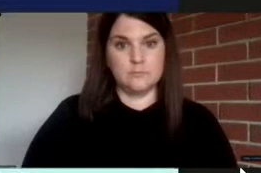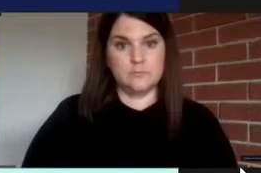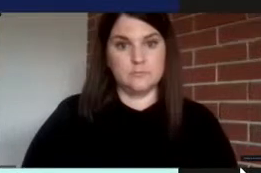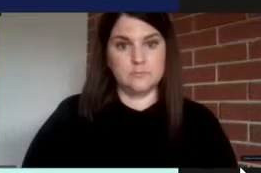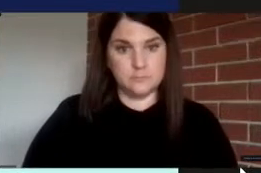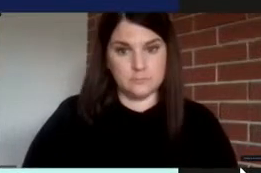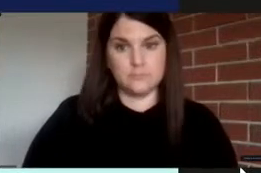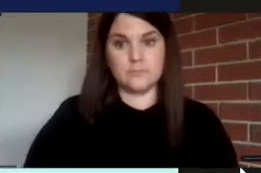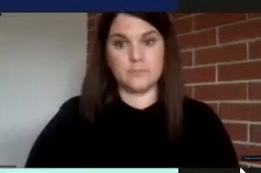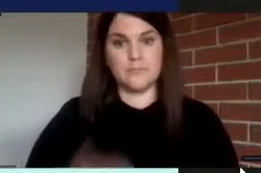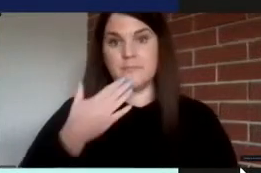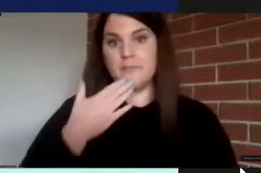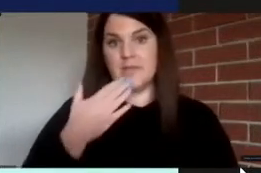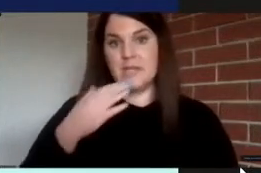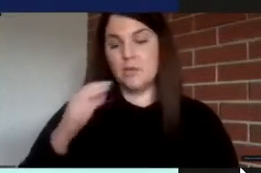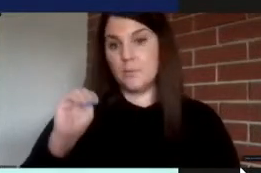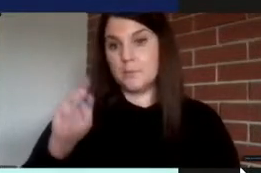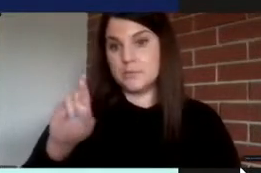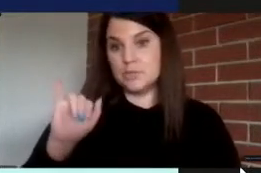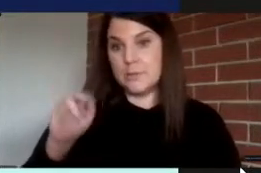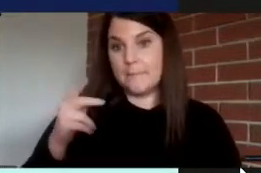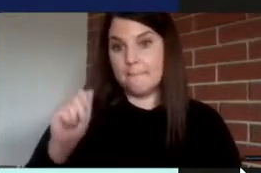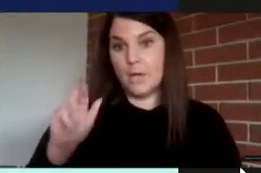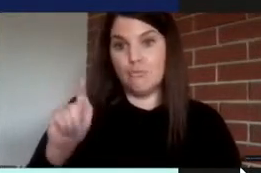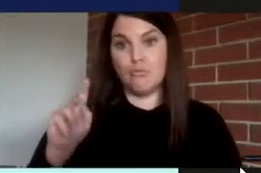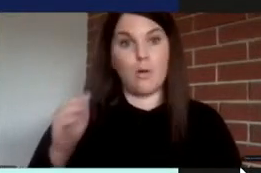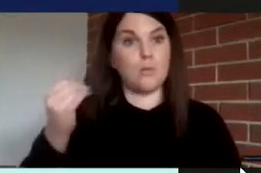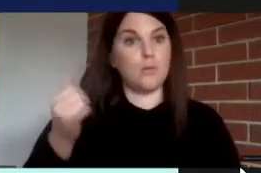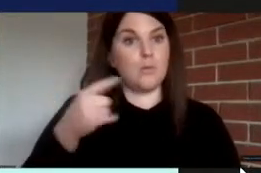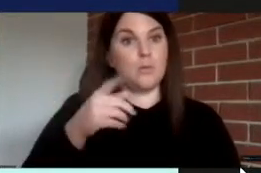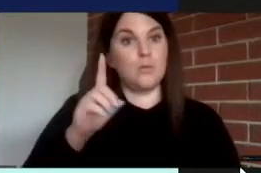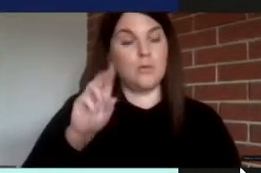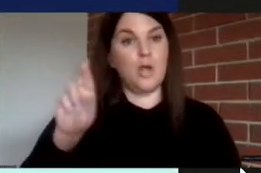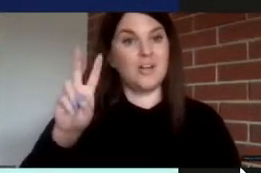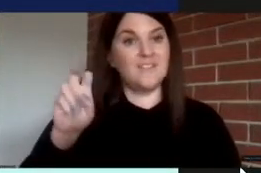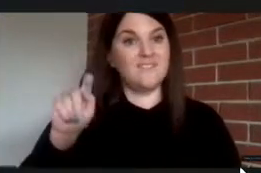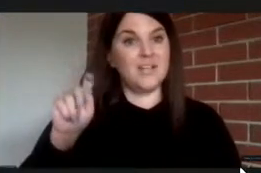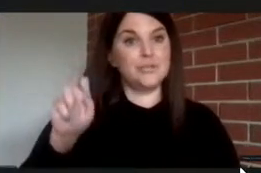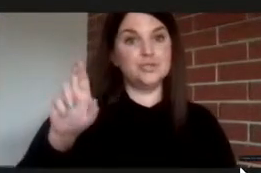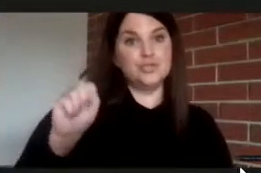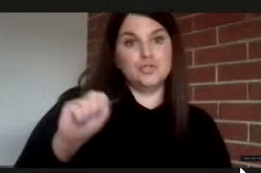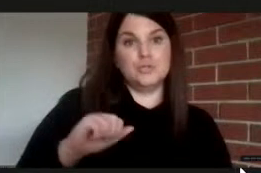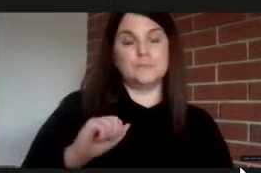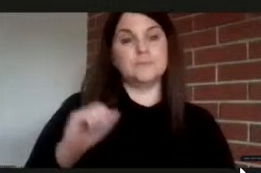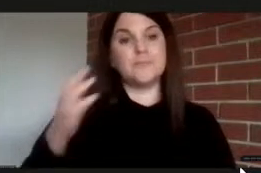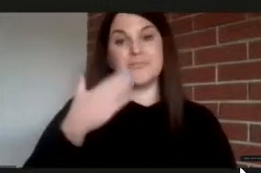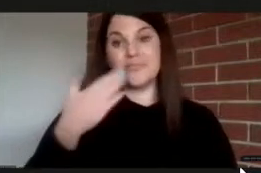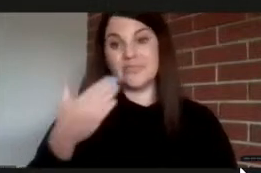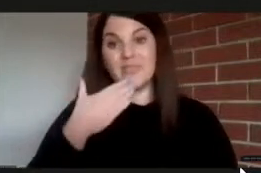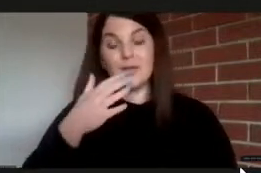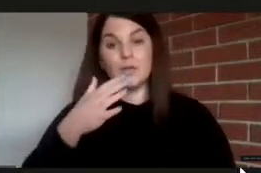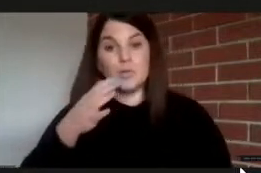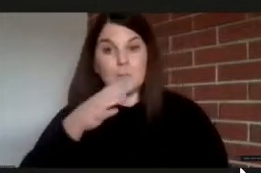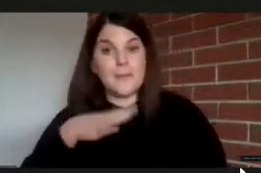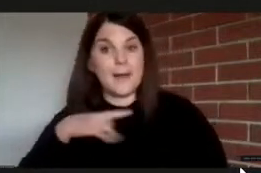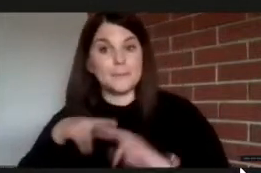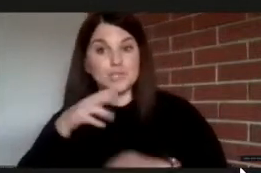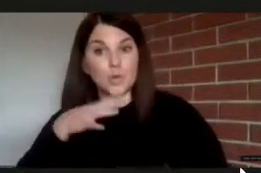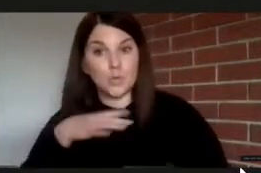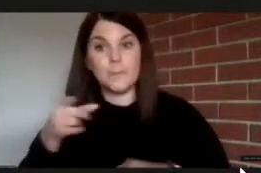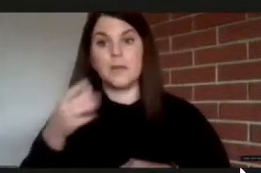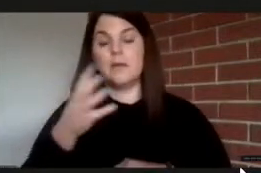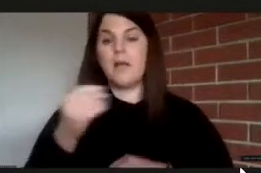Thank you so much, Mr. Imperato. Dr. Venters, please. Thank you. Thank you, Madam Chairwoman. Thank you